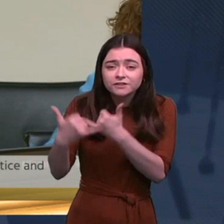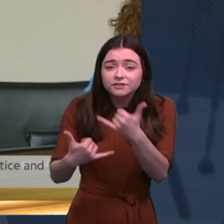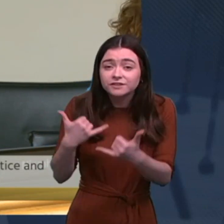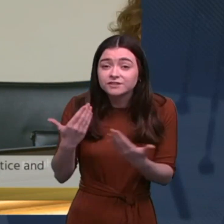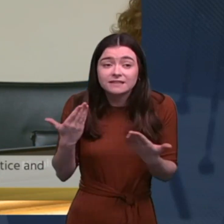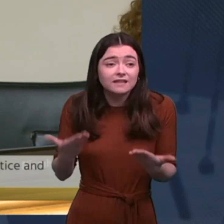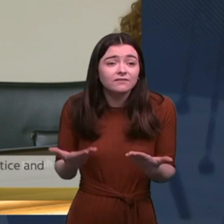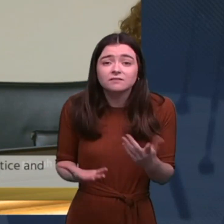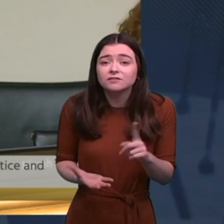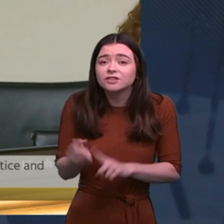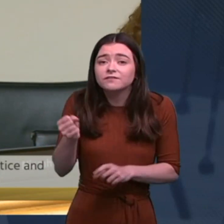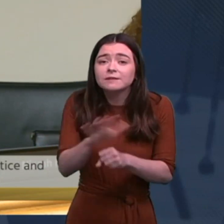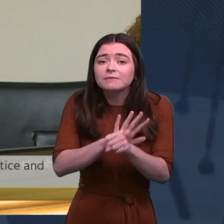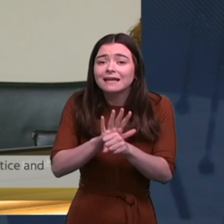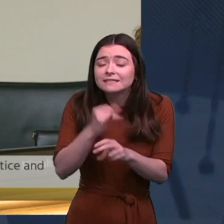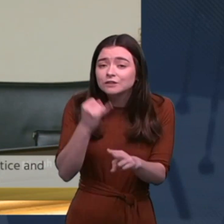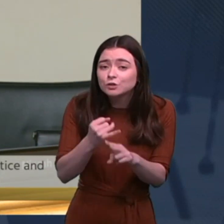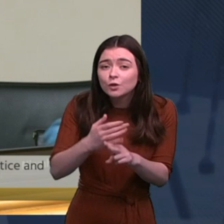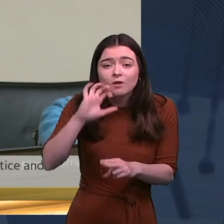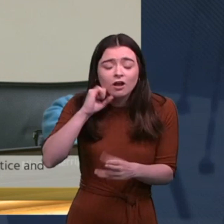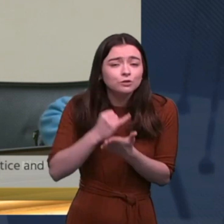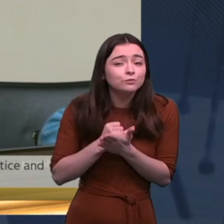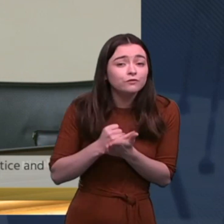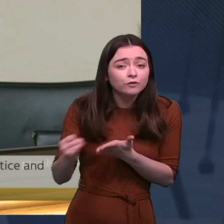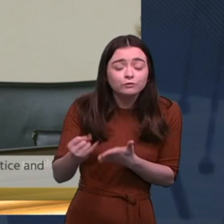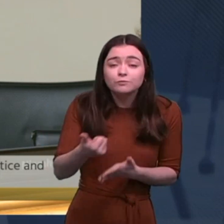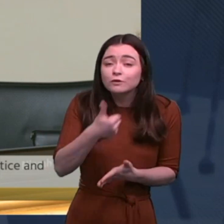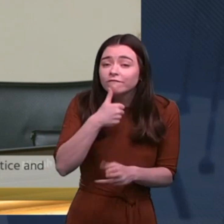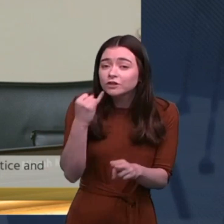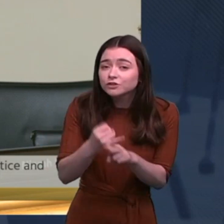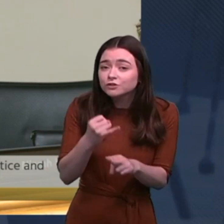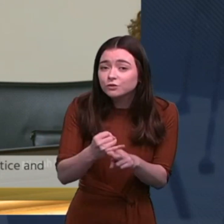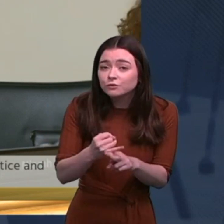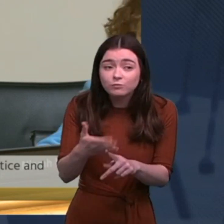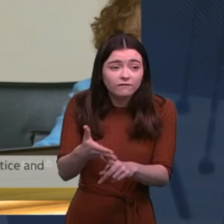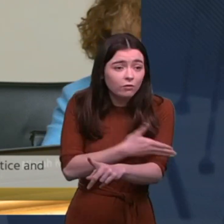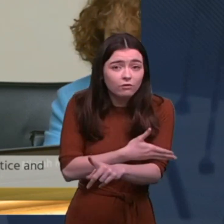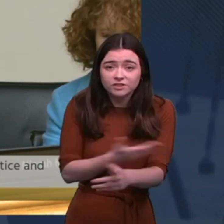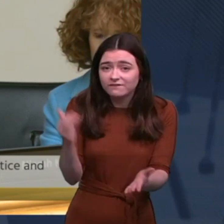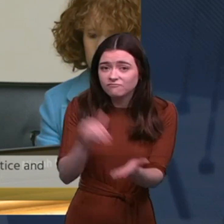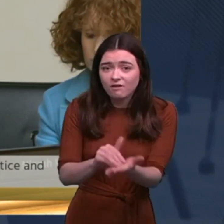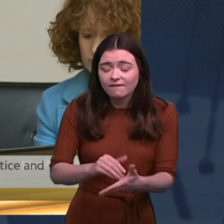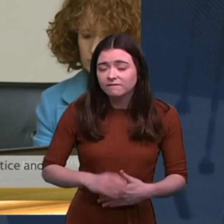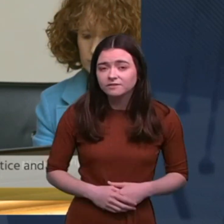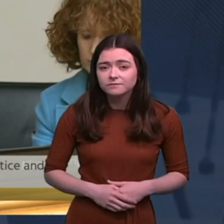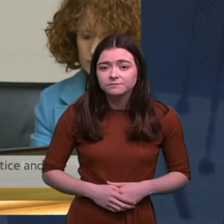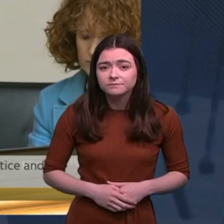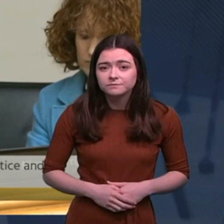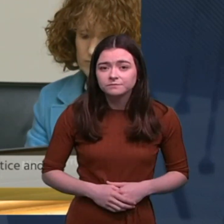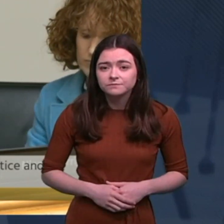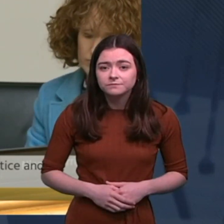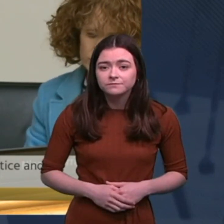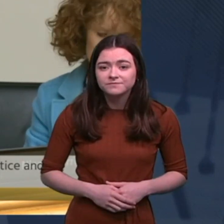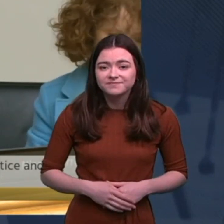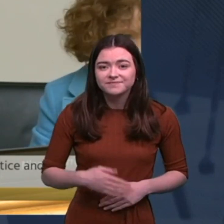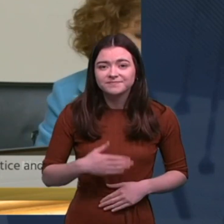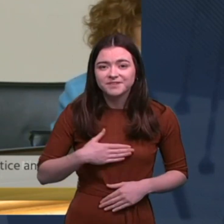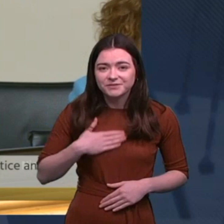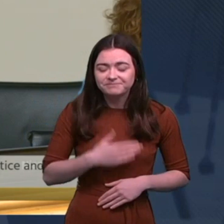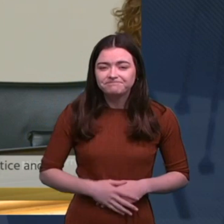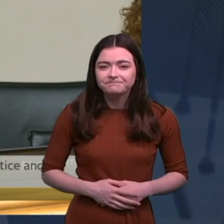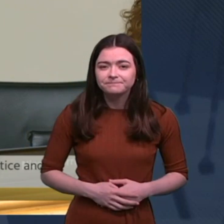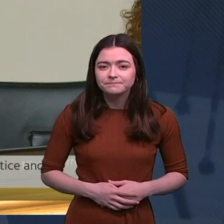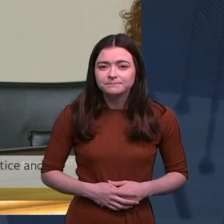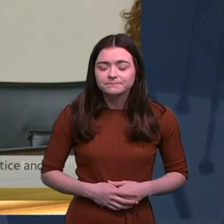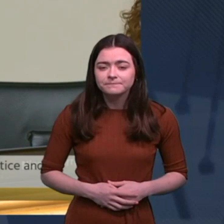getting into school, because she was refused from her first school before she'd even walked in the door. So, sorry.